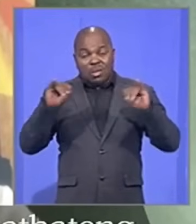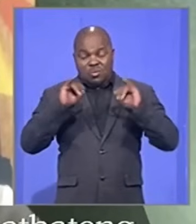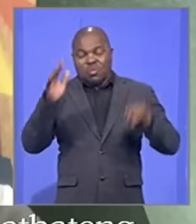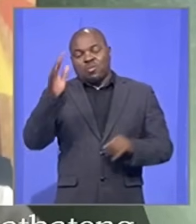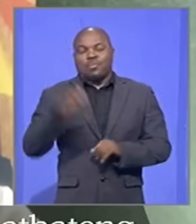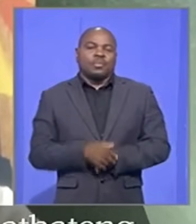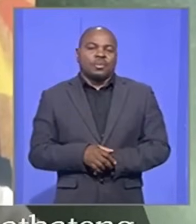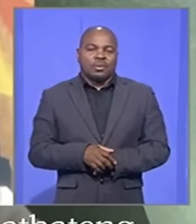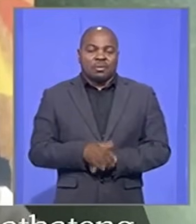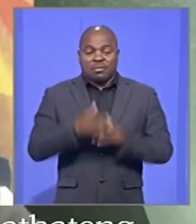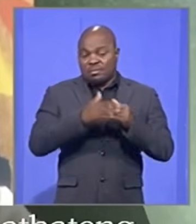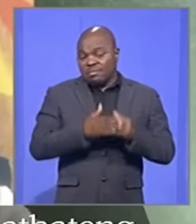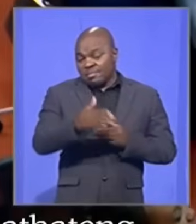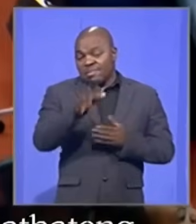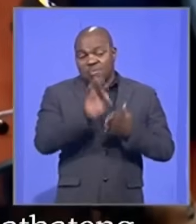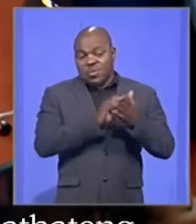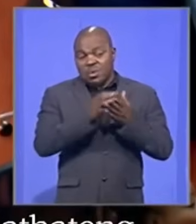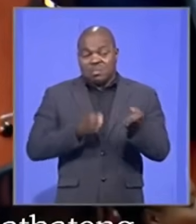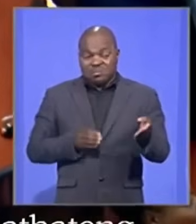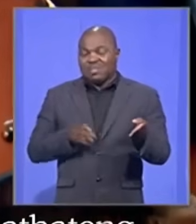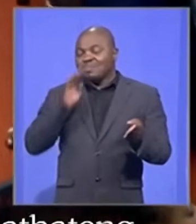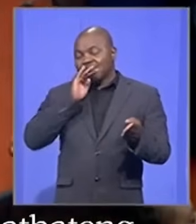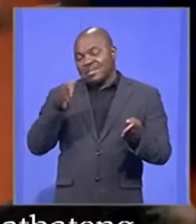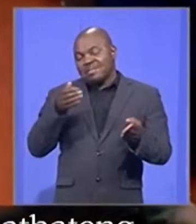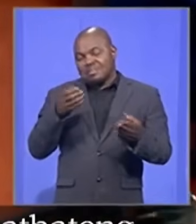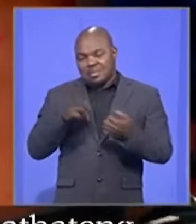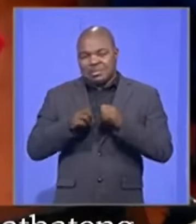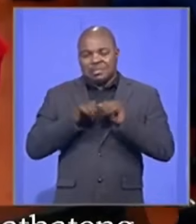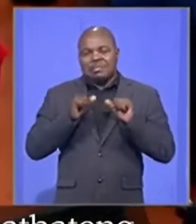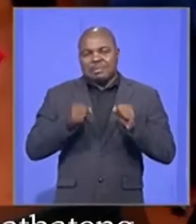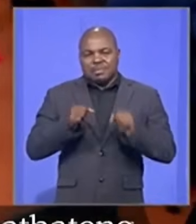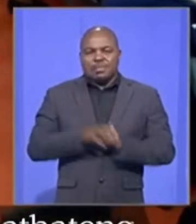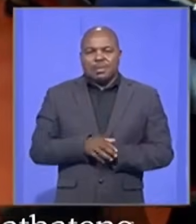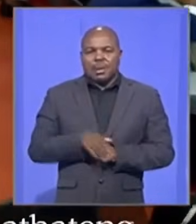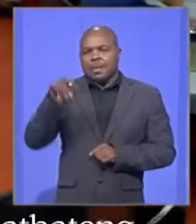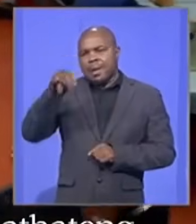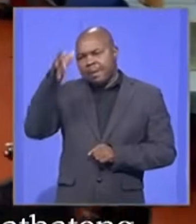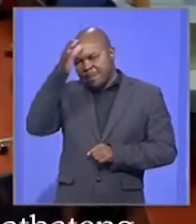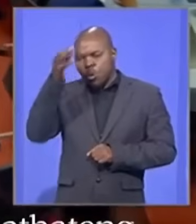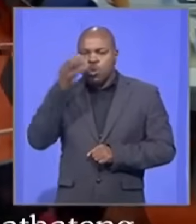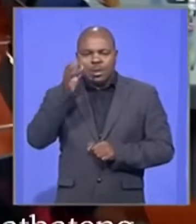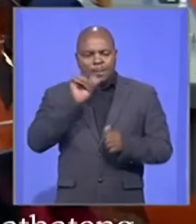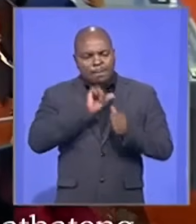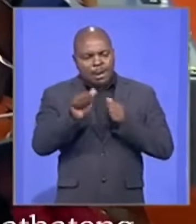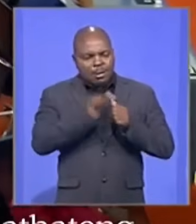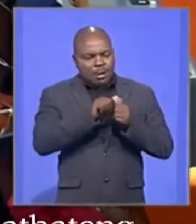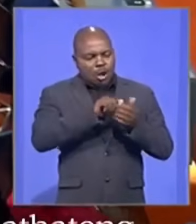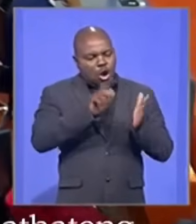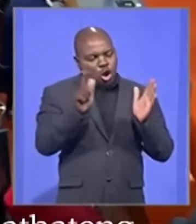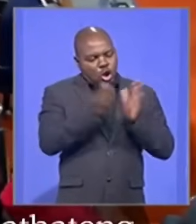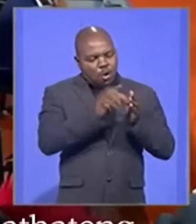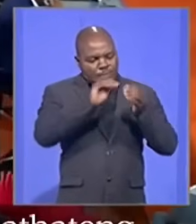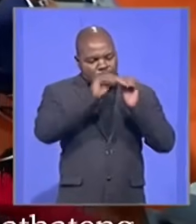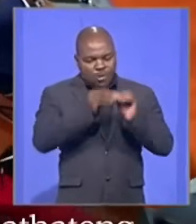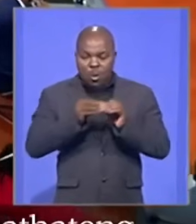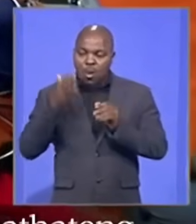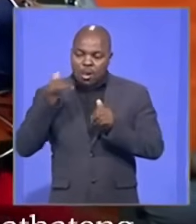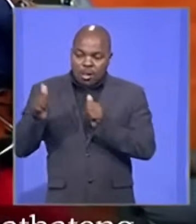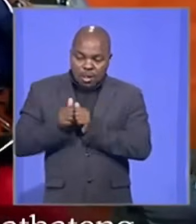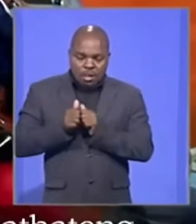the coming elections. Se rutei se seng se ipiletsa hore ho ralwe melao ya tsamaiso ya mebuso ya kopanelo ya